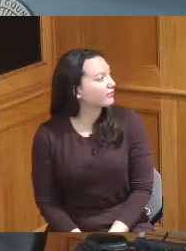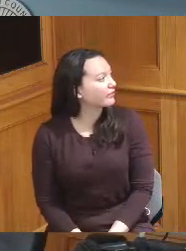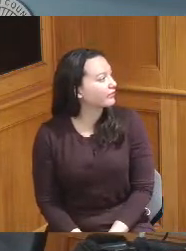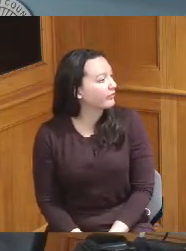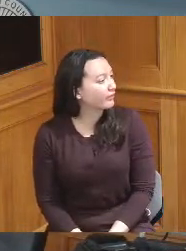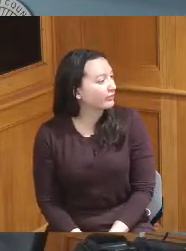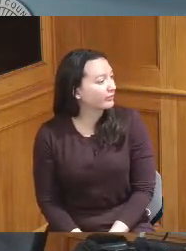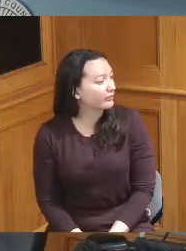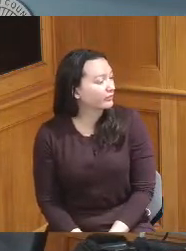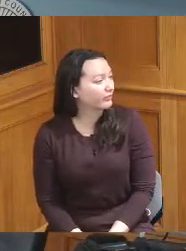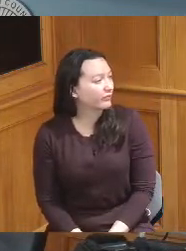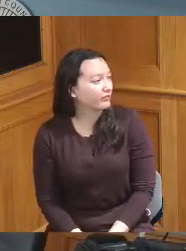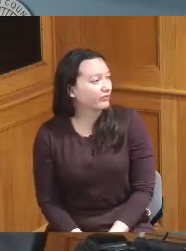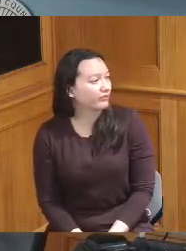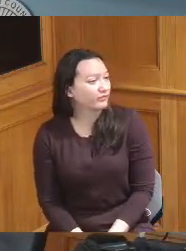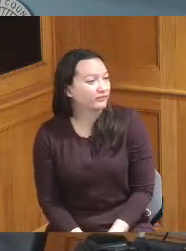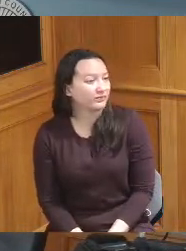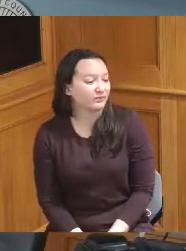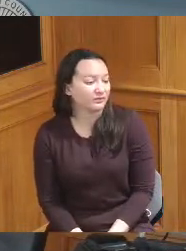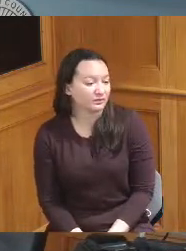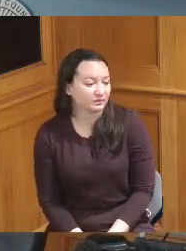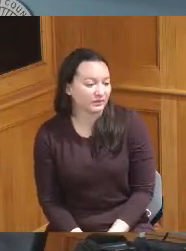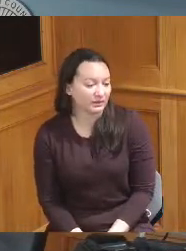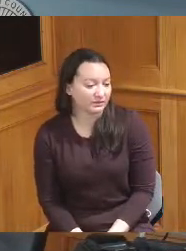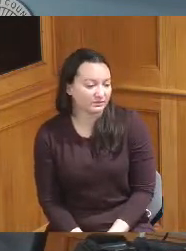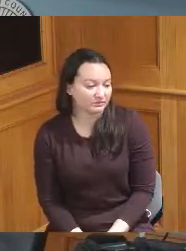How do you want to see something?